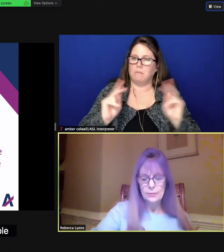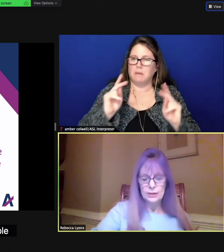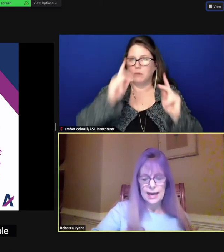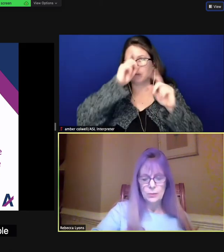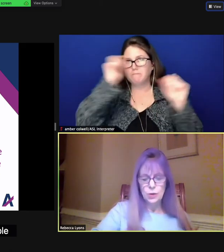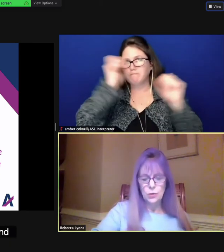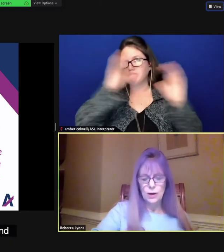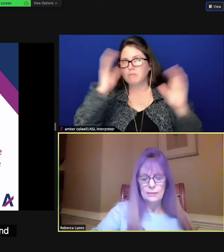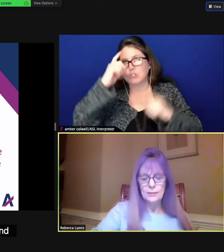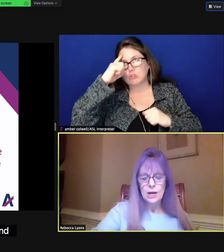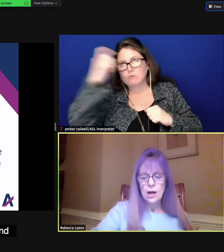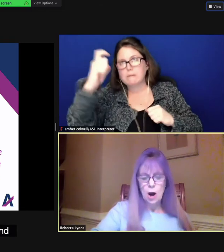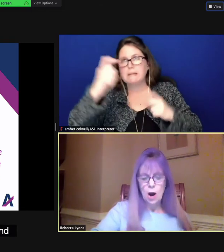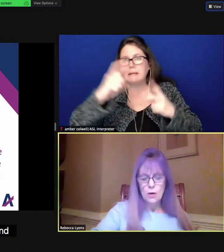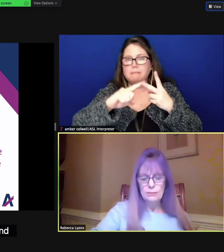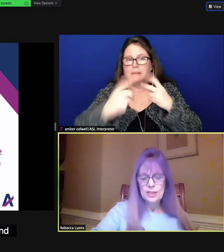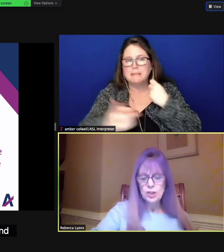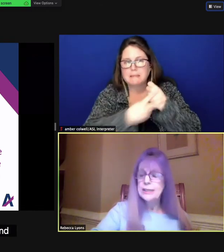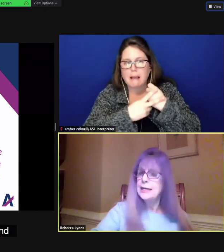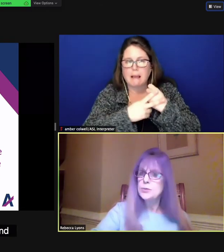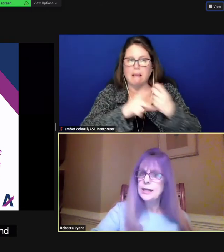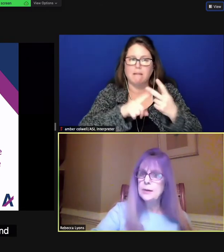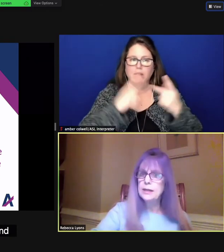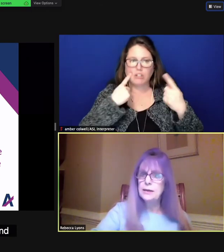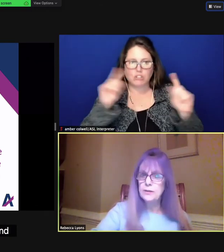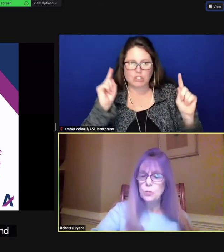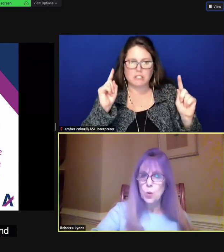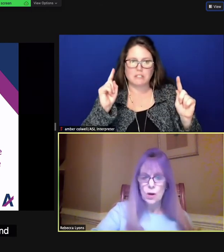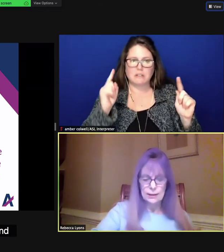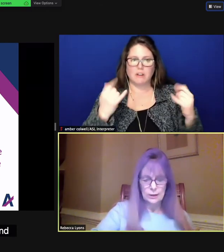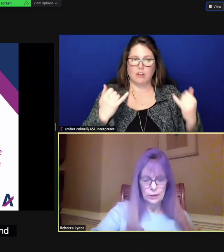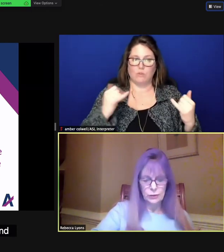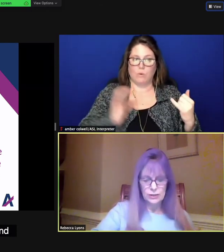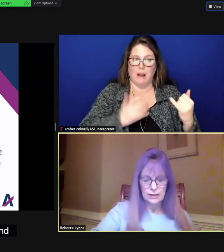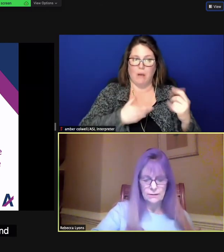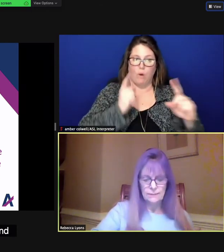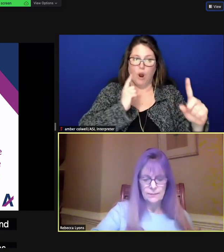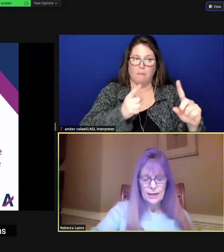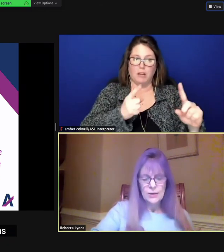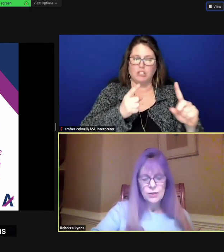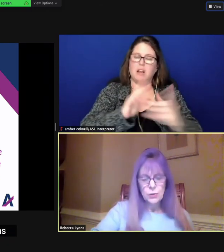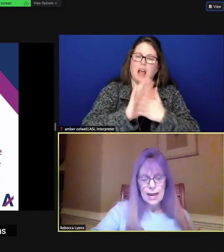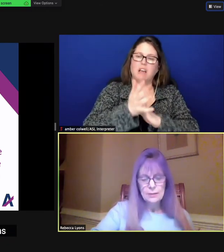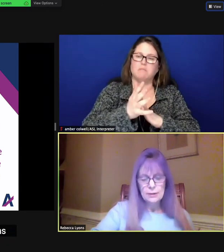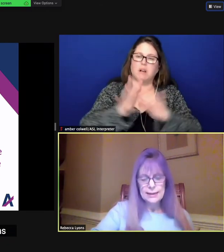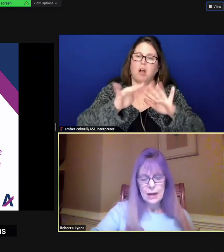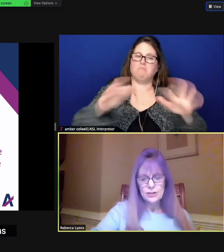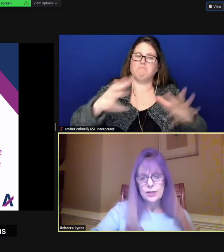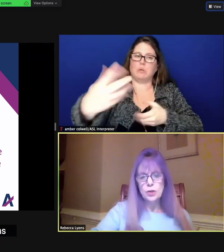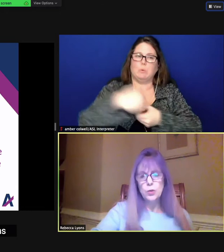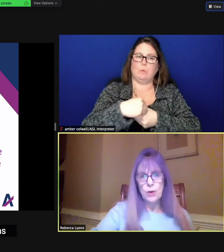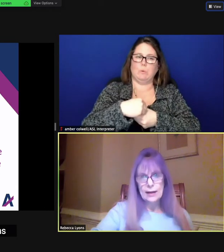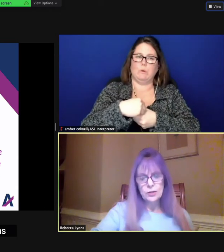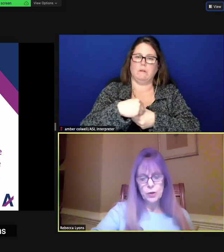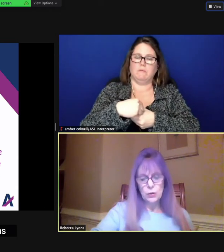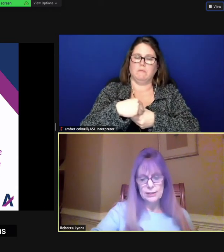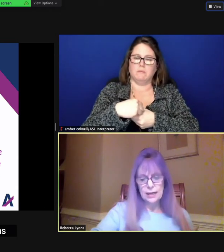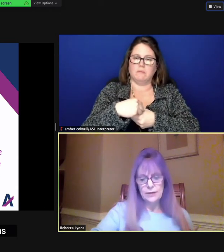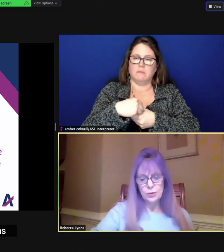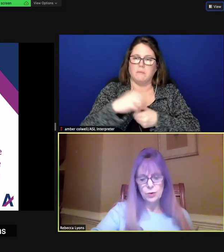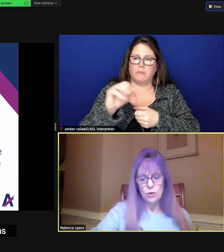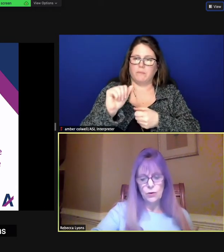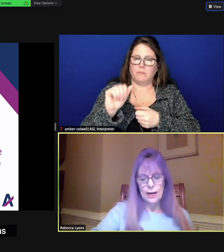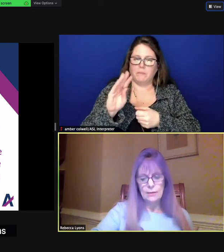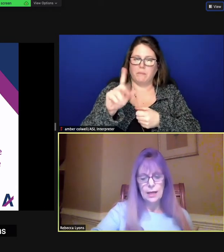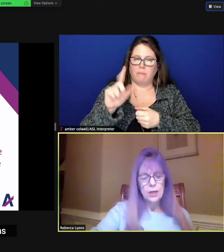the ABLEnow program, our mission has become even more inclusive. So ABLEnow is our direct sold